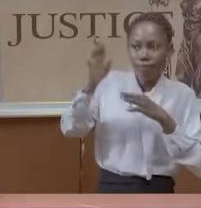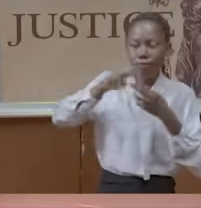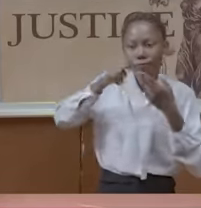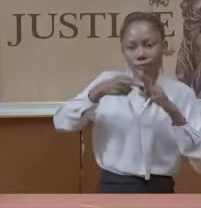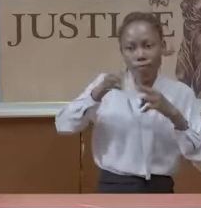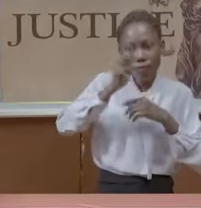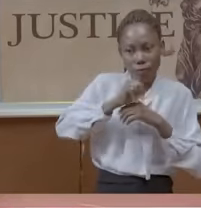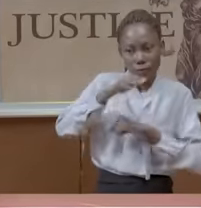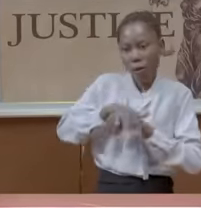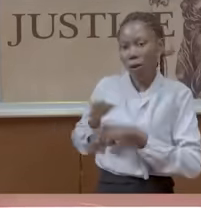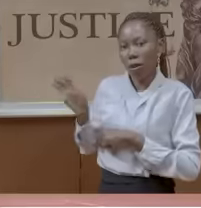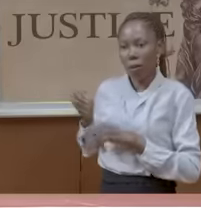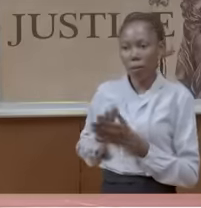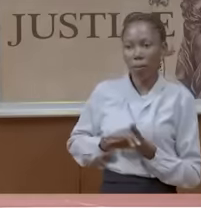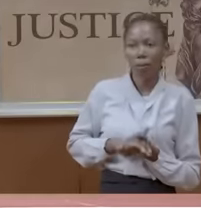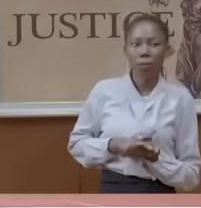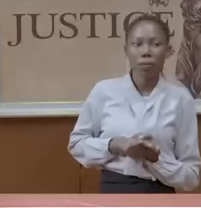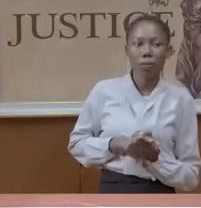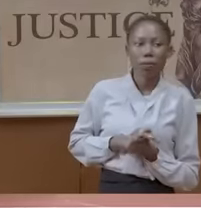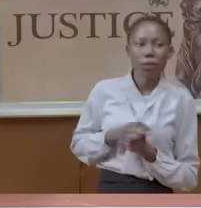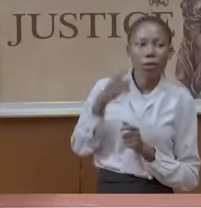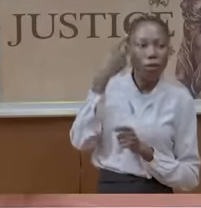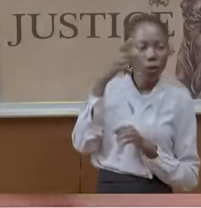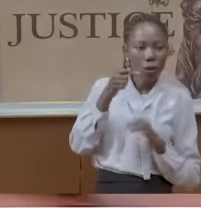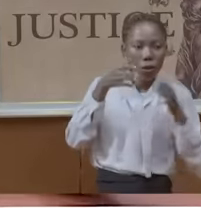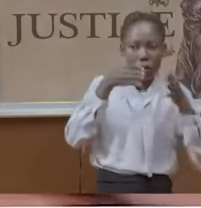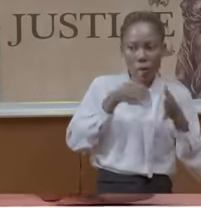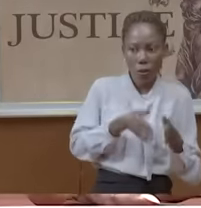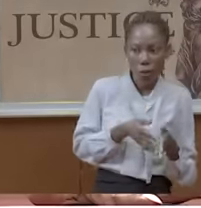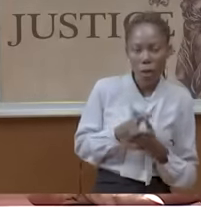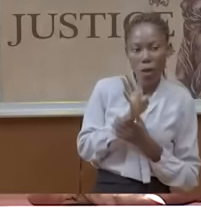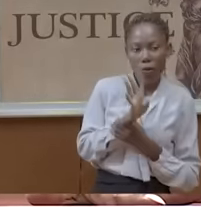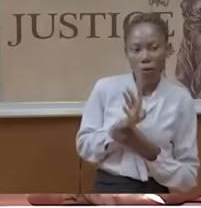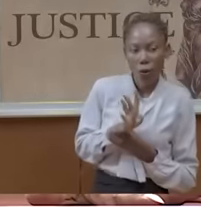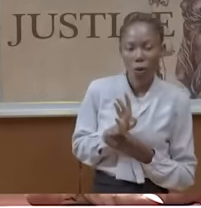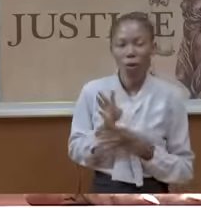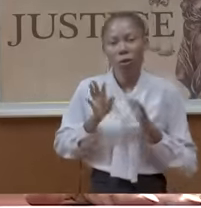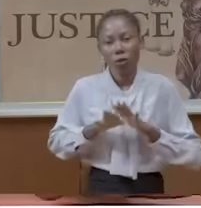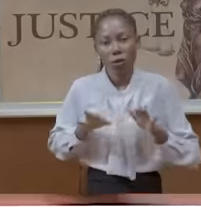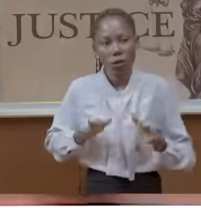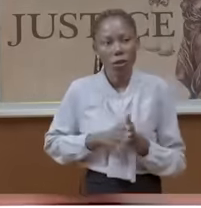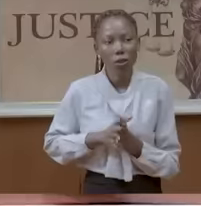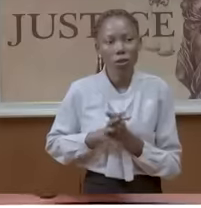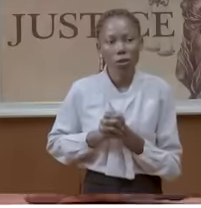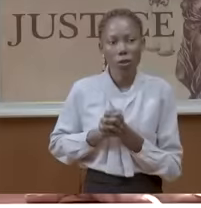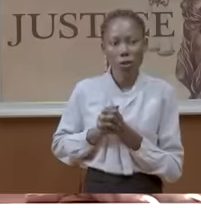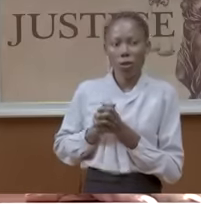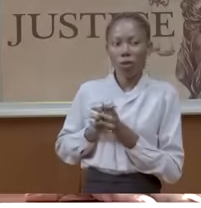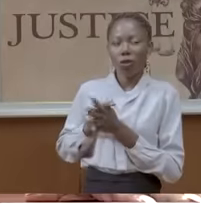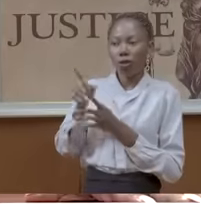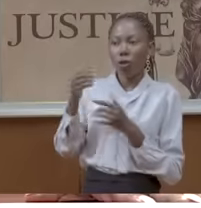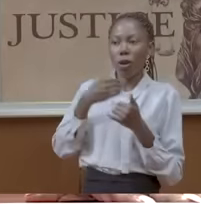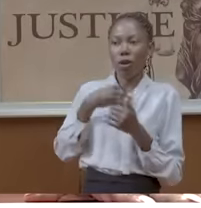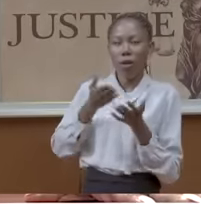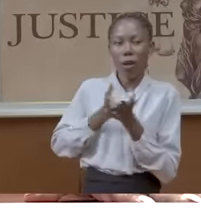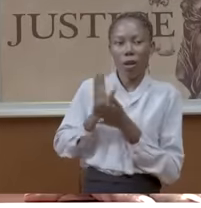be. Do you understand? Then for the remaining four children, you have right of access to